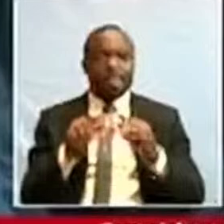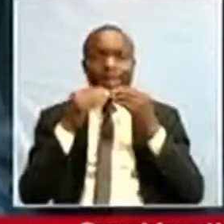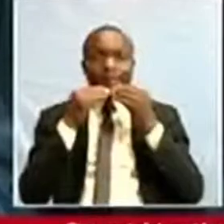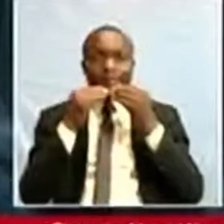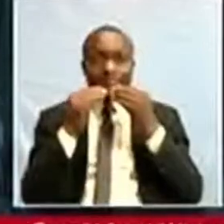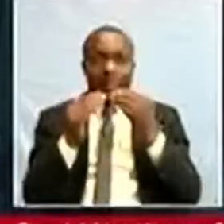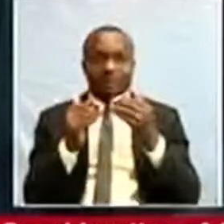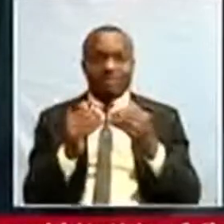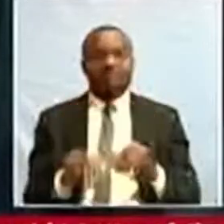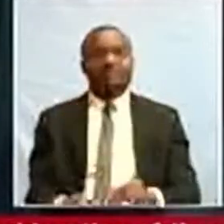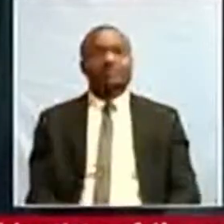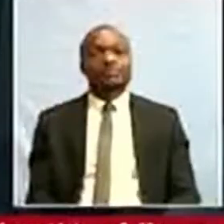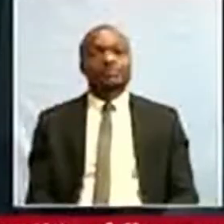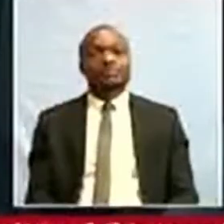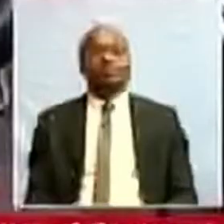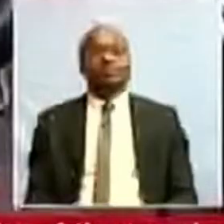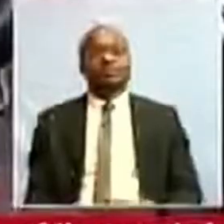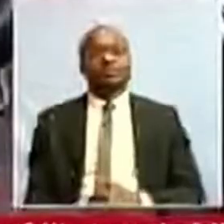Thank you,